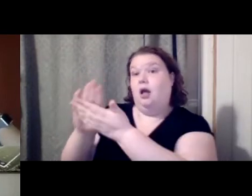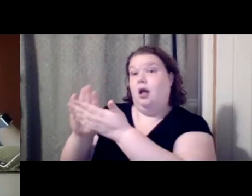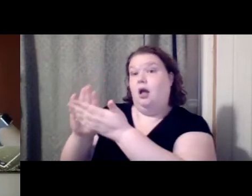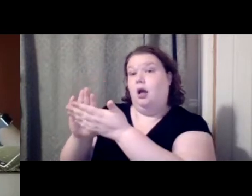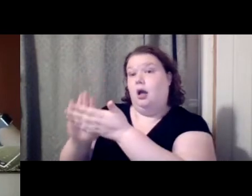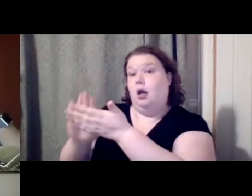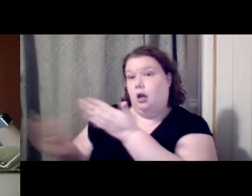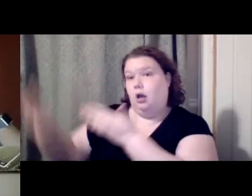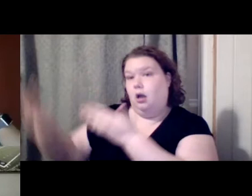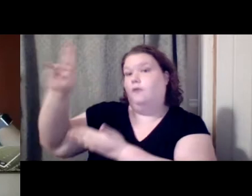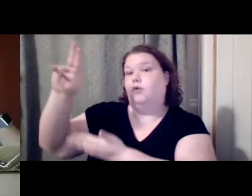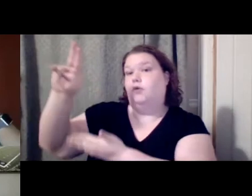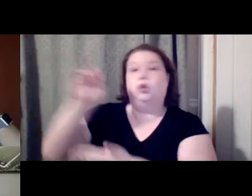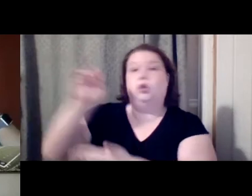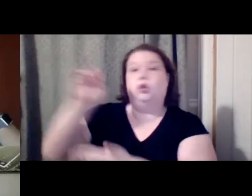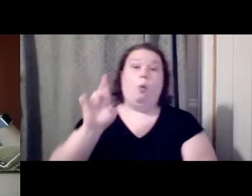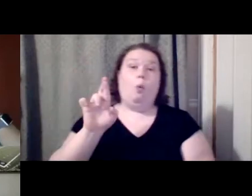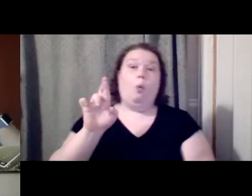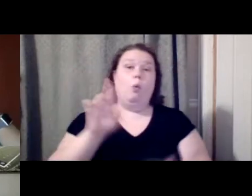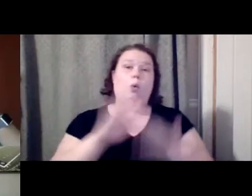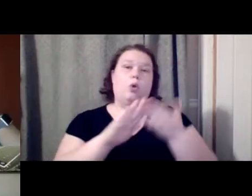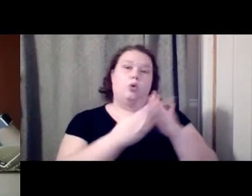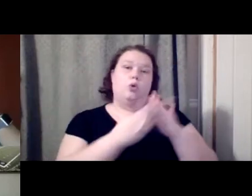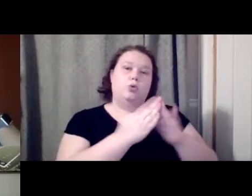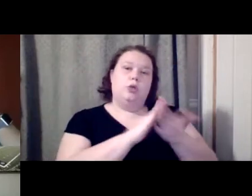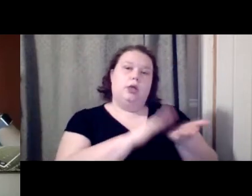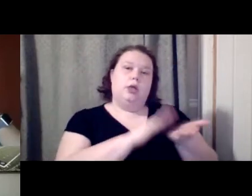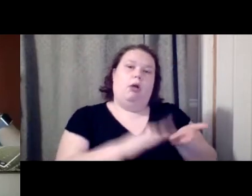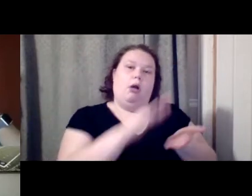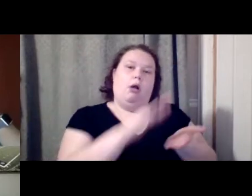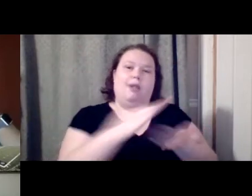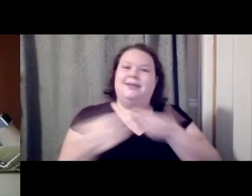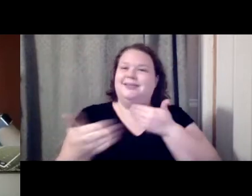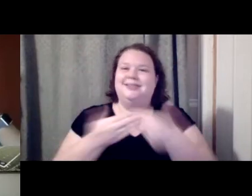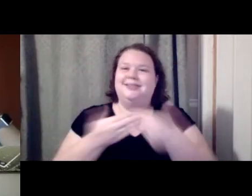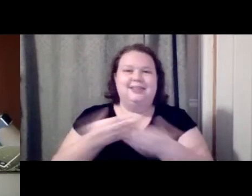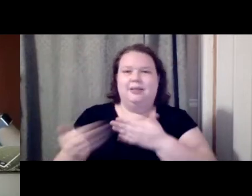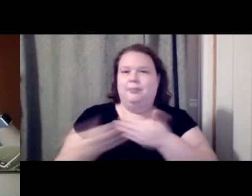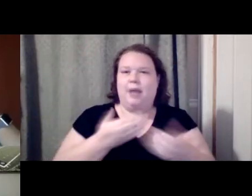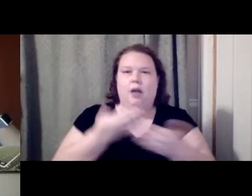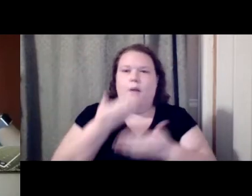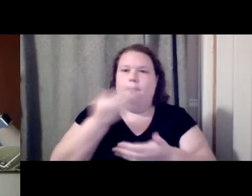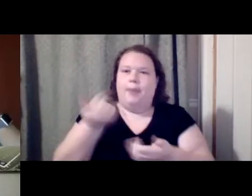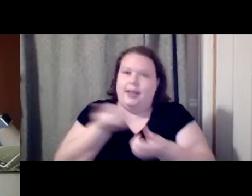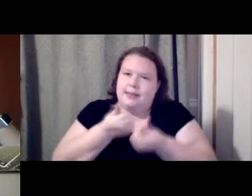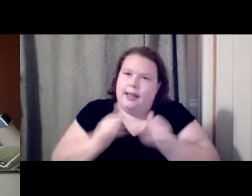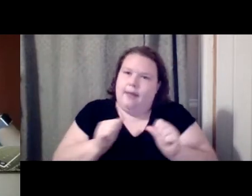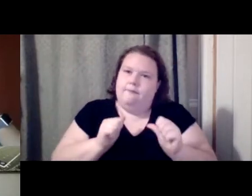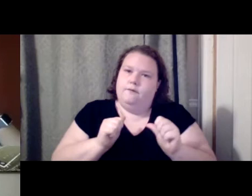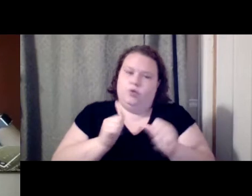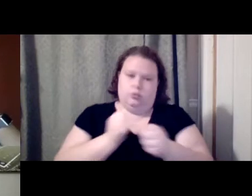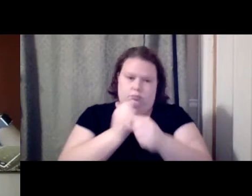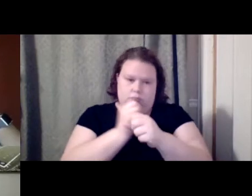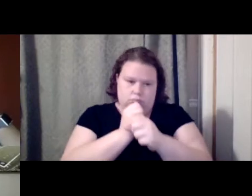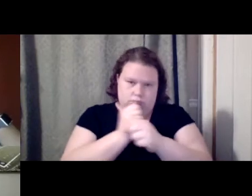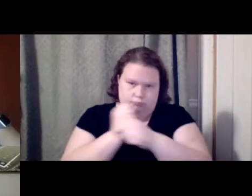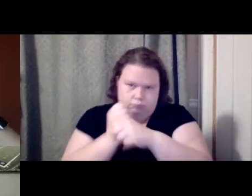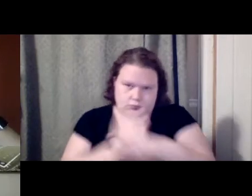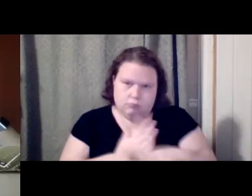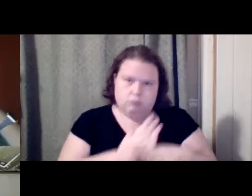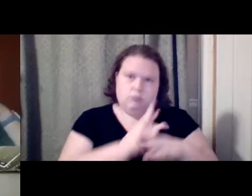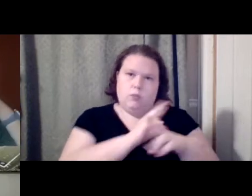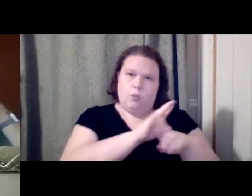deserve our best option, our very best effort to help them be prepared in doing so. And that's in every way. And then we get to